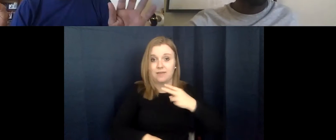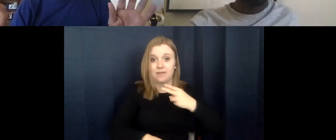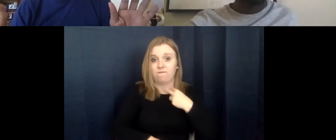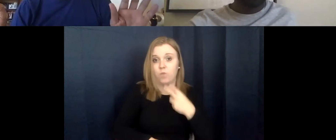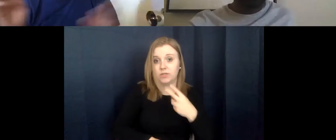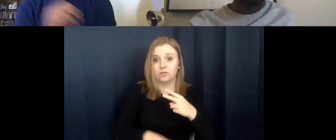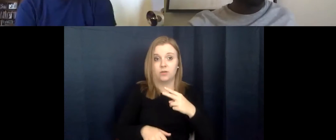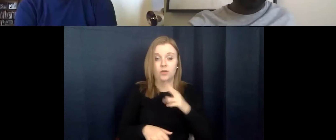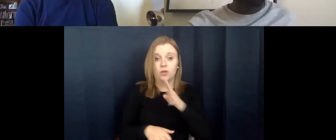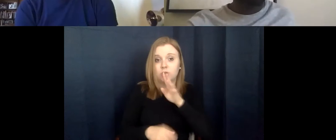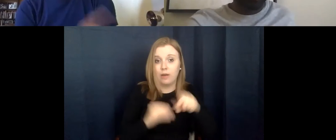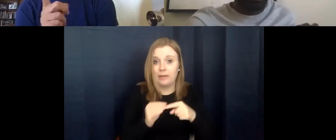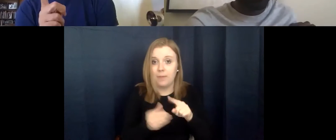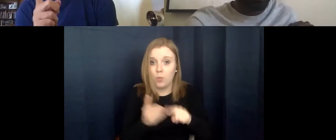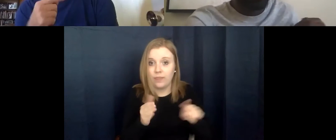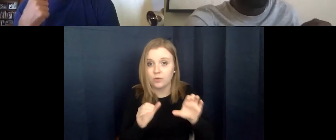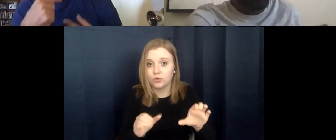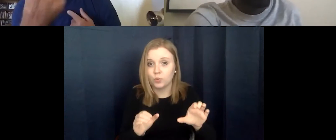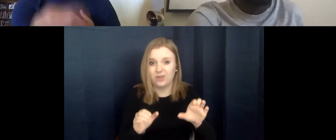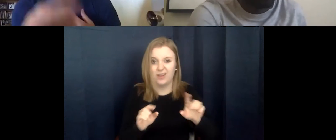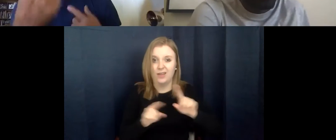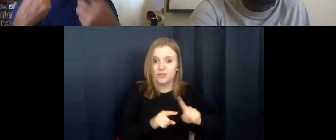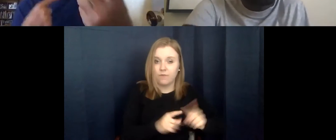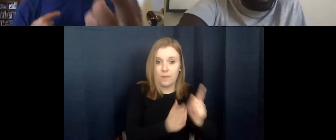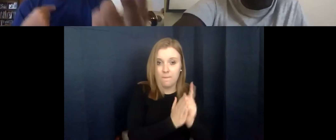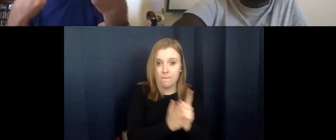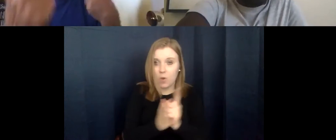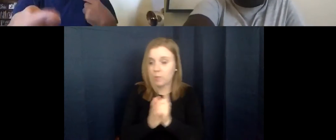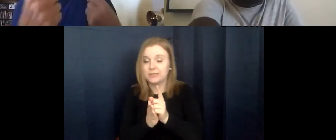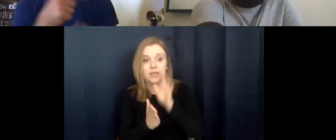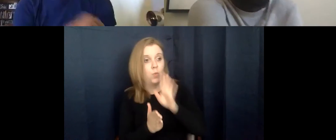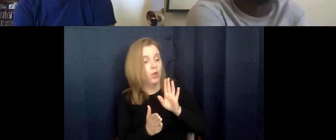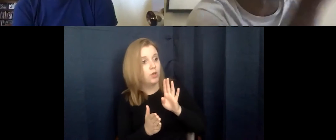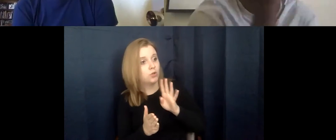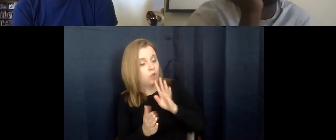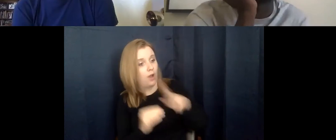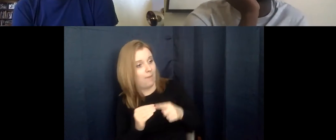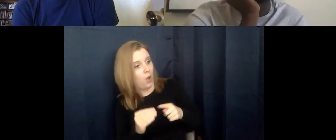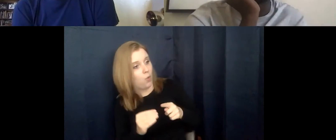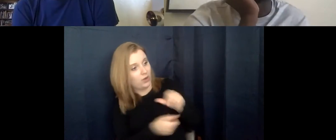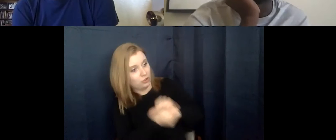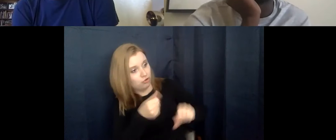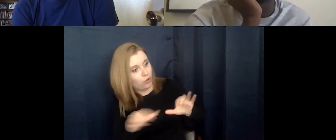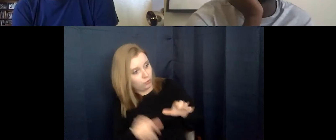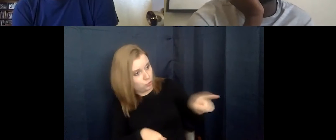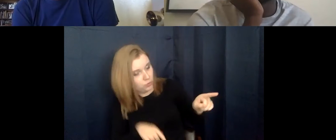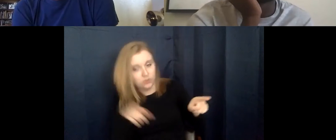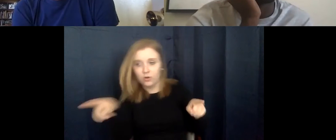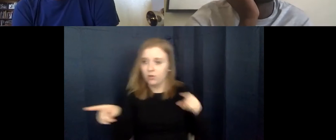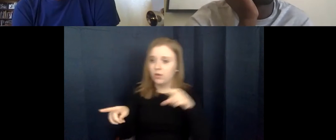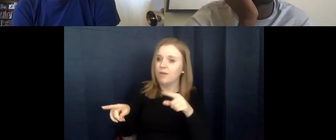what they're doing, and at different moments talking about what each other are doing, and it makes for really